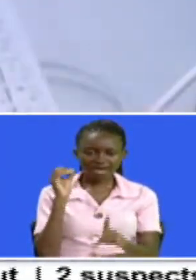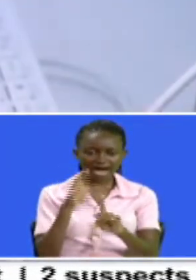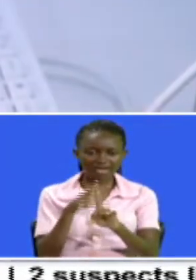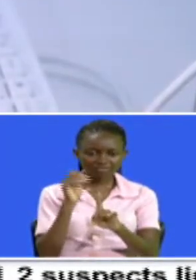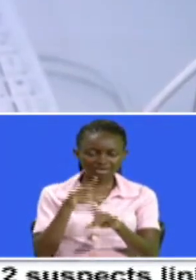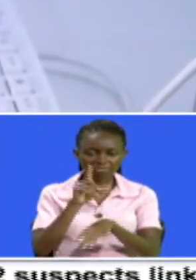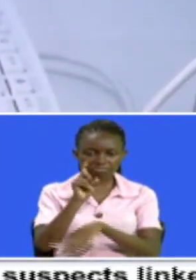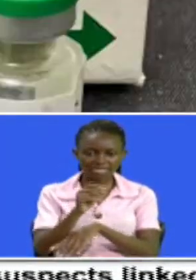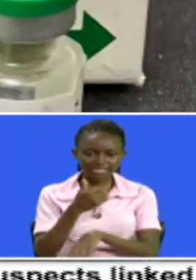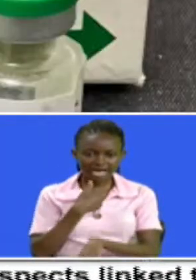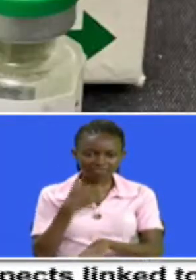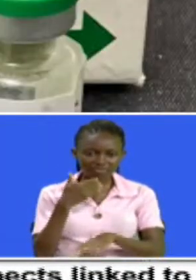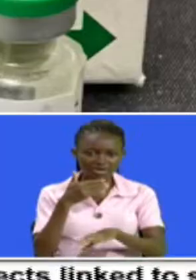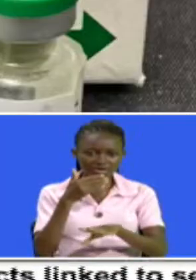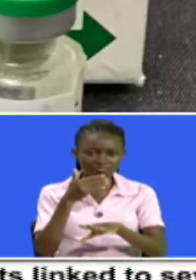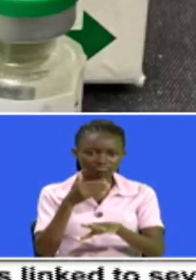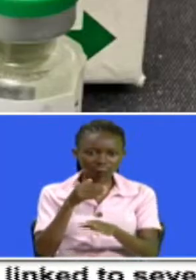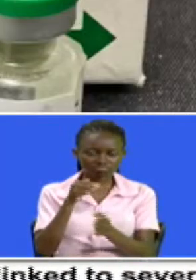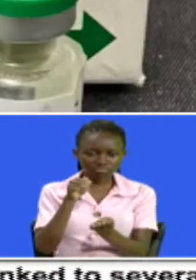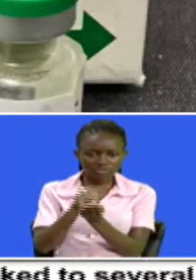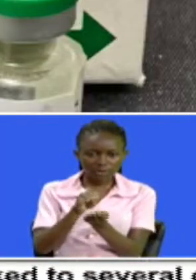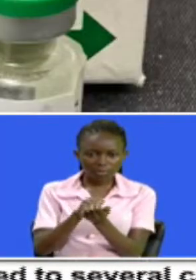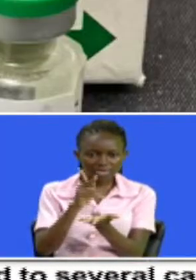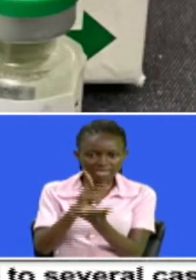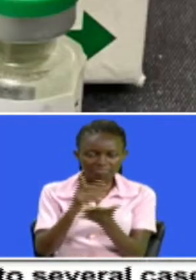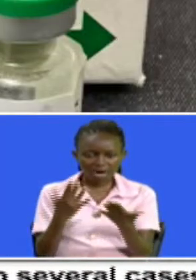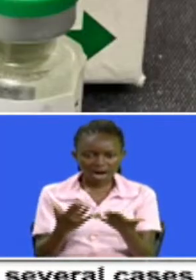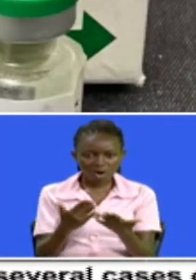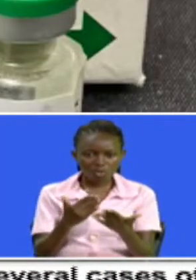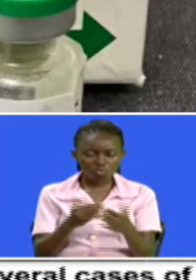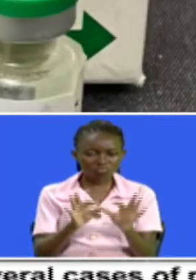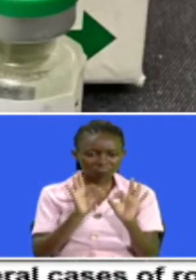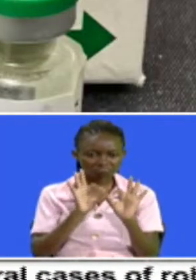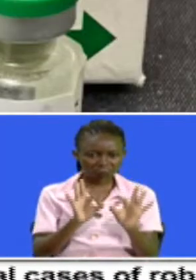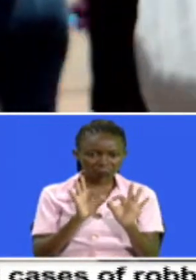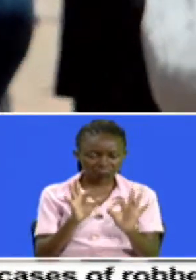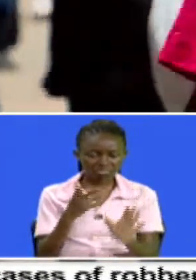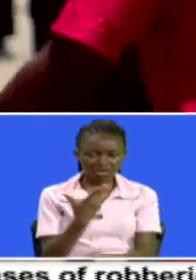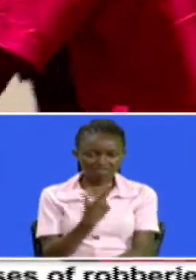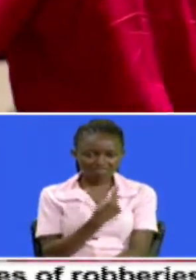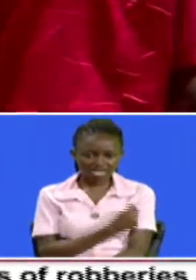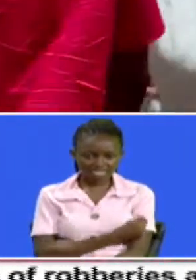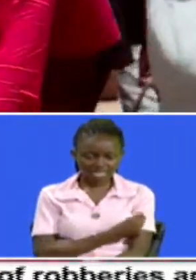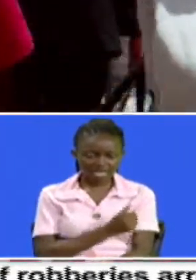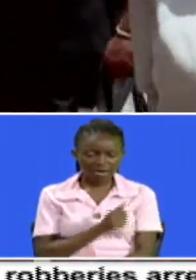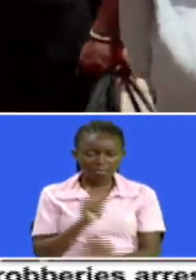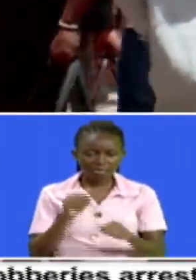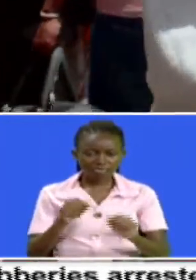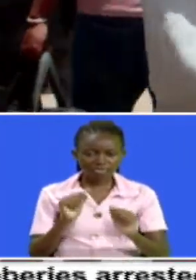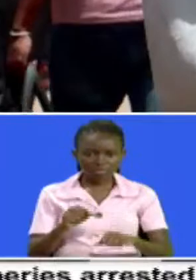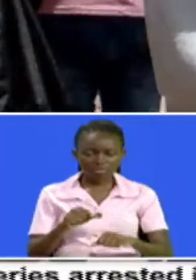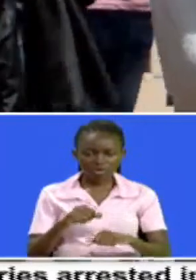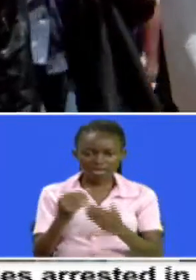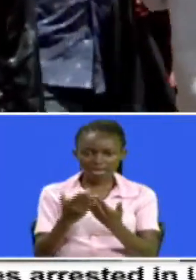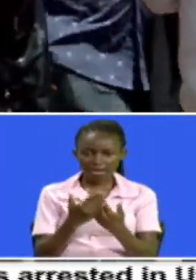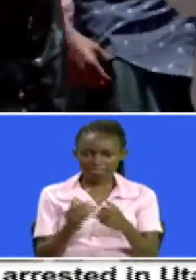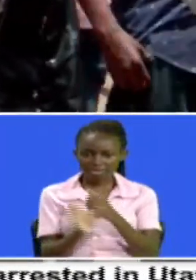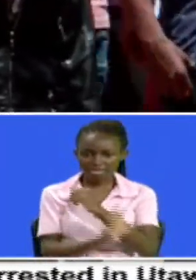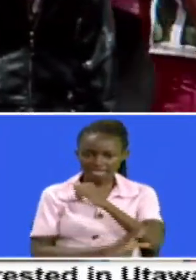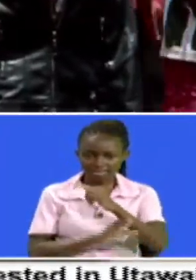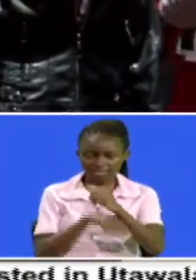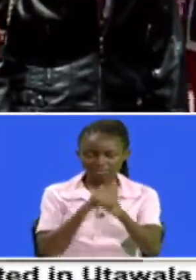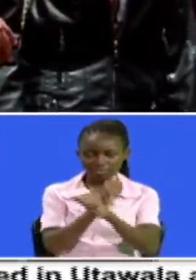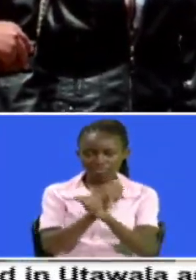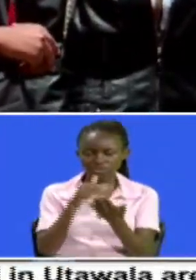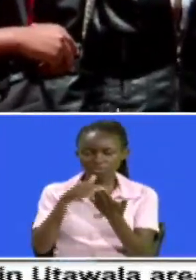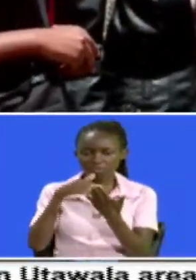improve stock management and adopting dose-sparing intradermal vaccination, which can assist countries protect more